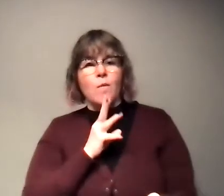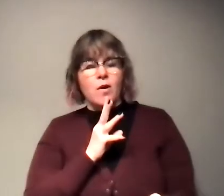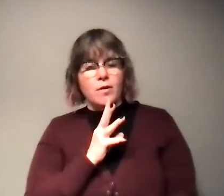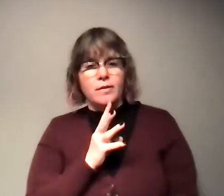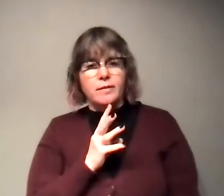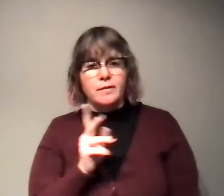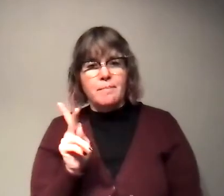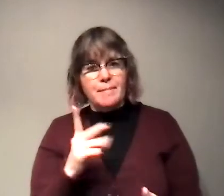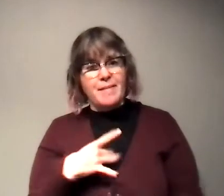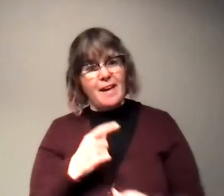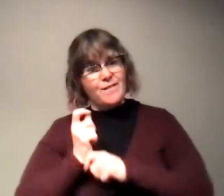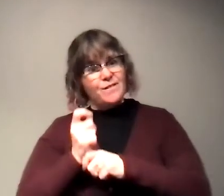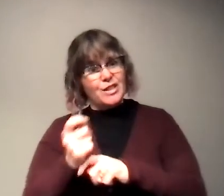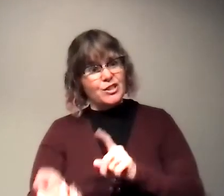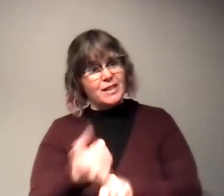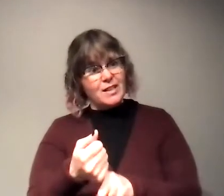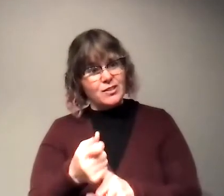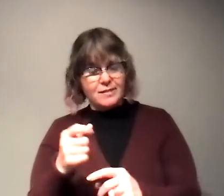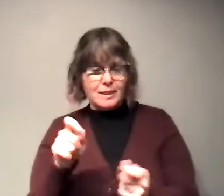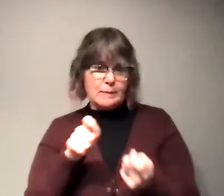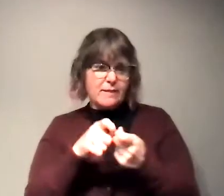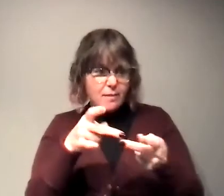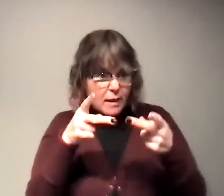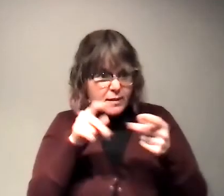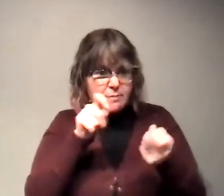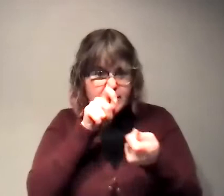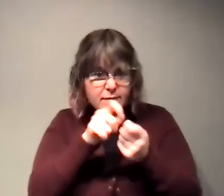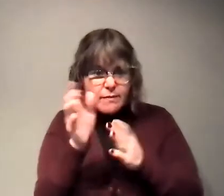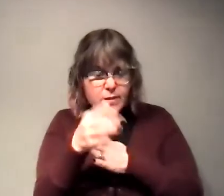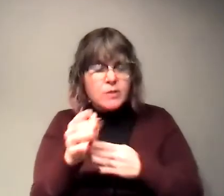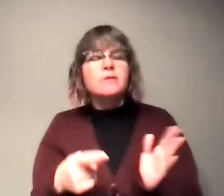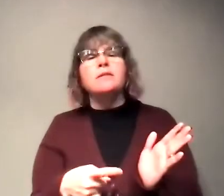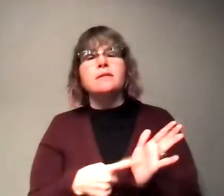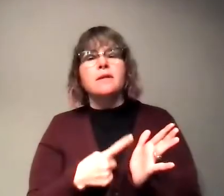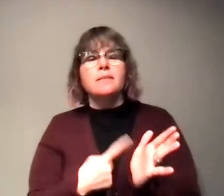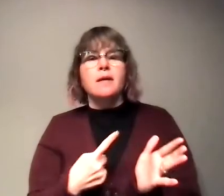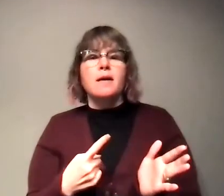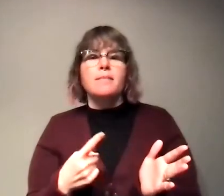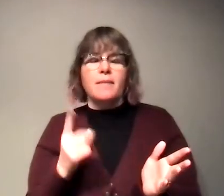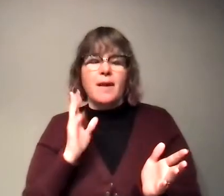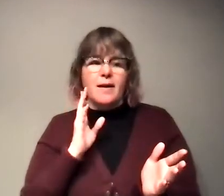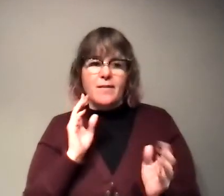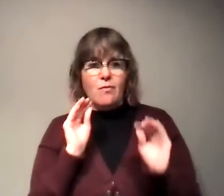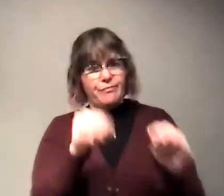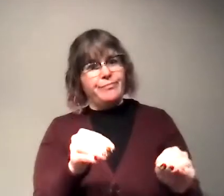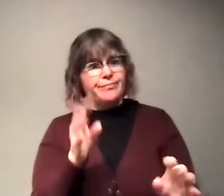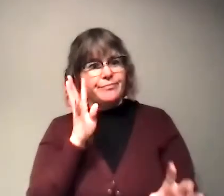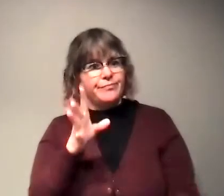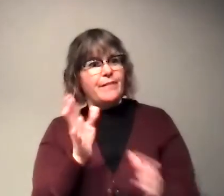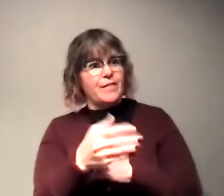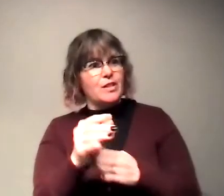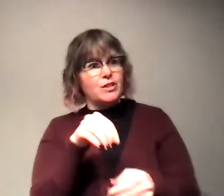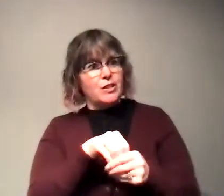people like to go fishing in certain places. And sometimes they can upset the natural balance of fish